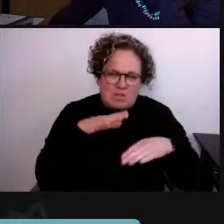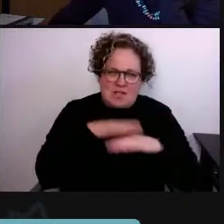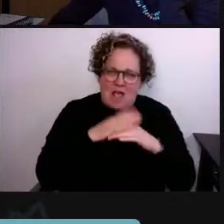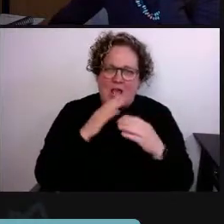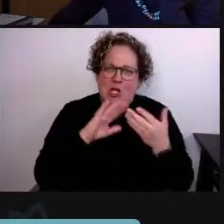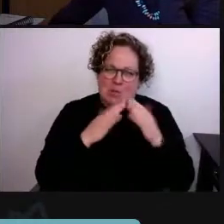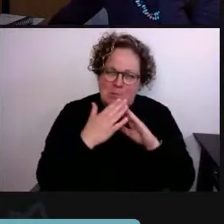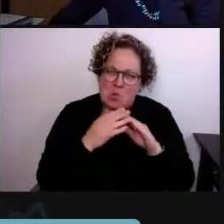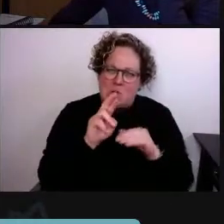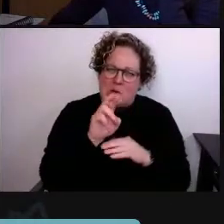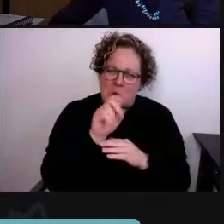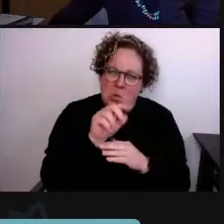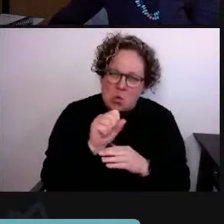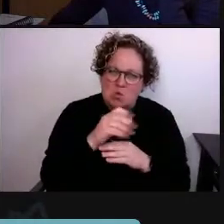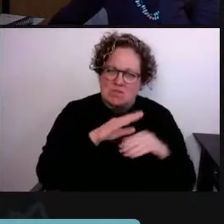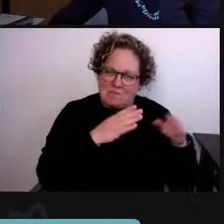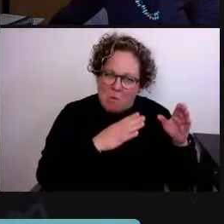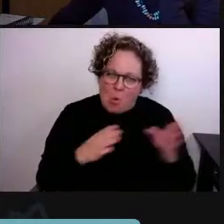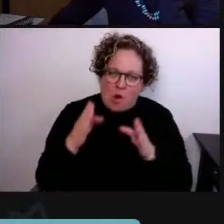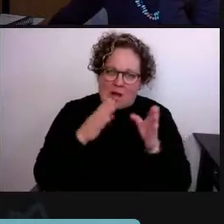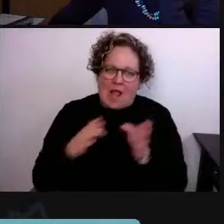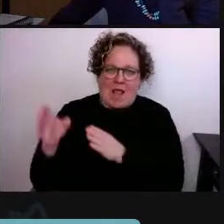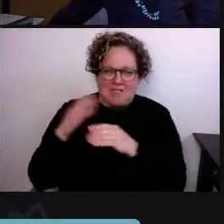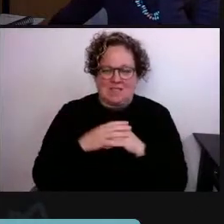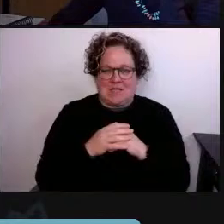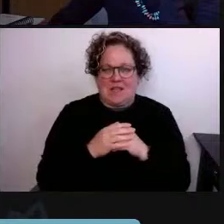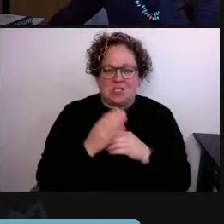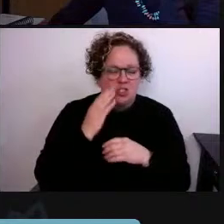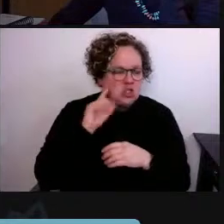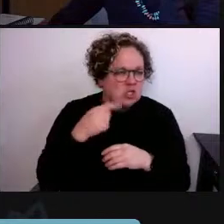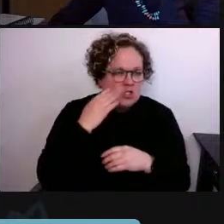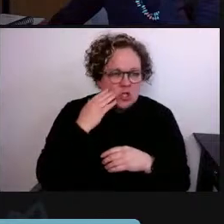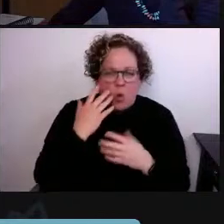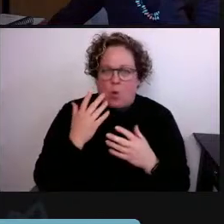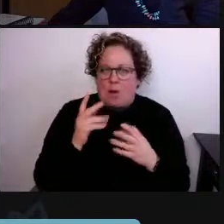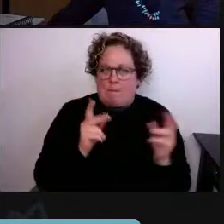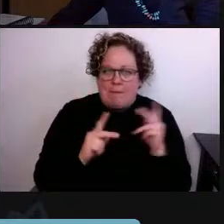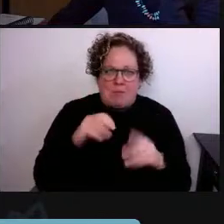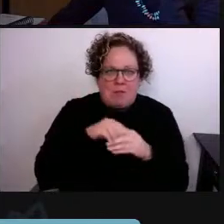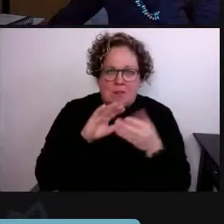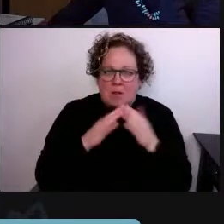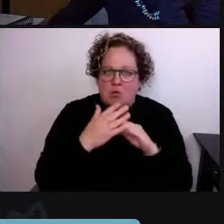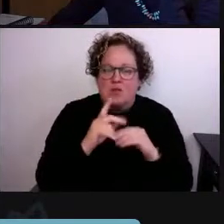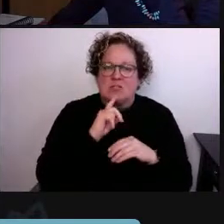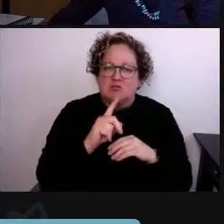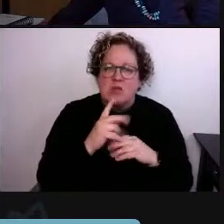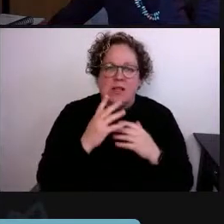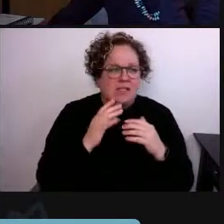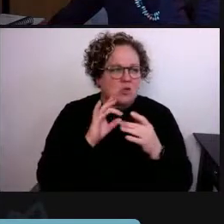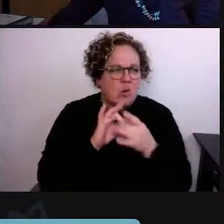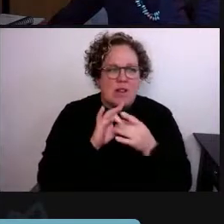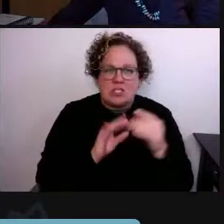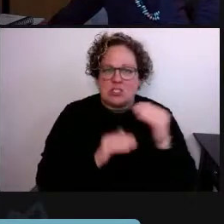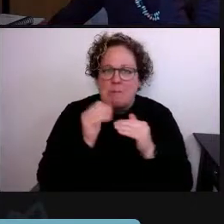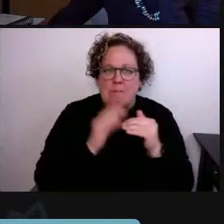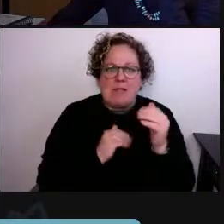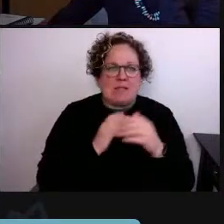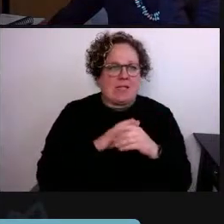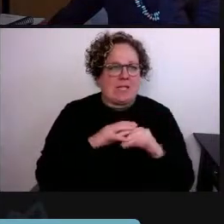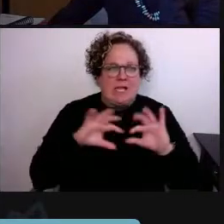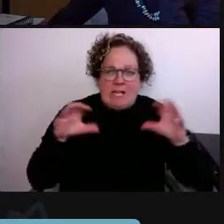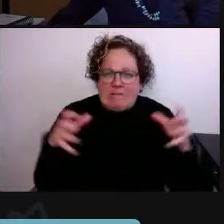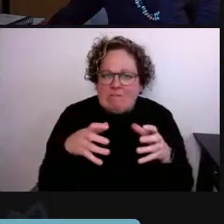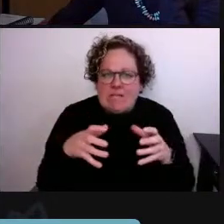basis of just knowing folks in the community, and it's a convening mechanism. It's a relationship building. It's a knowing, you